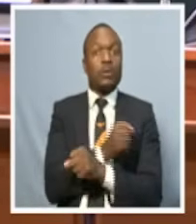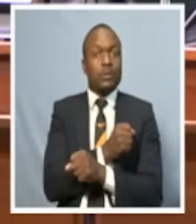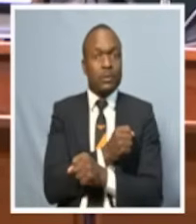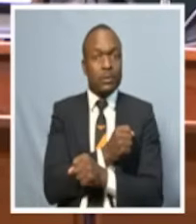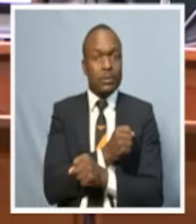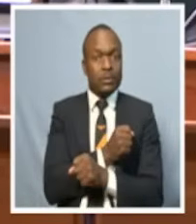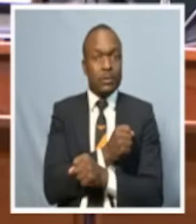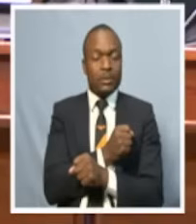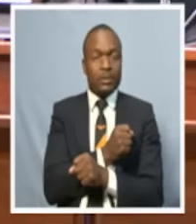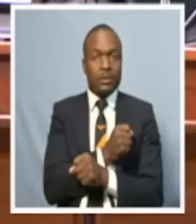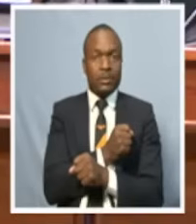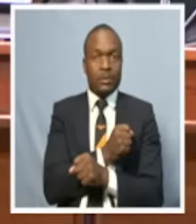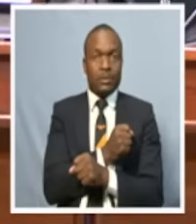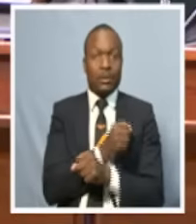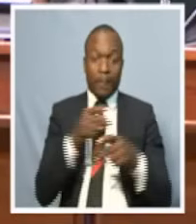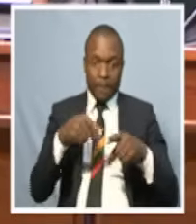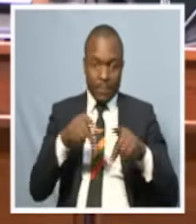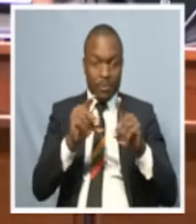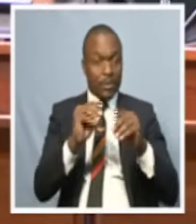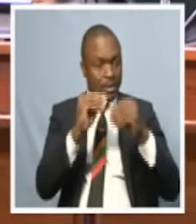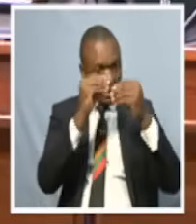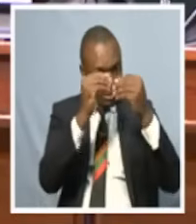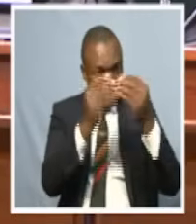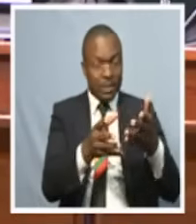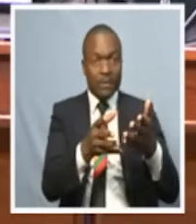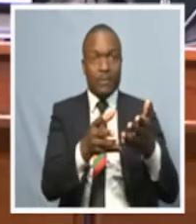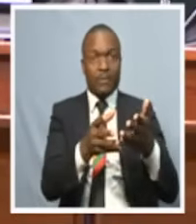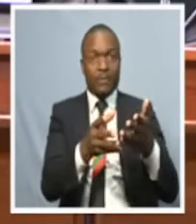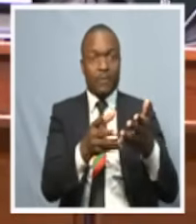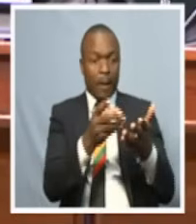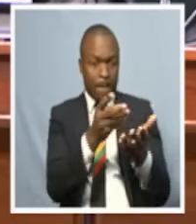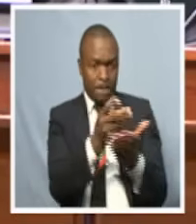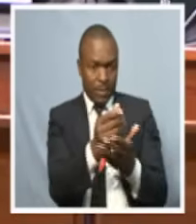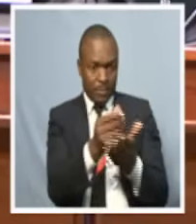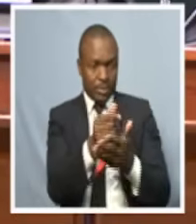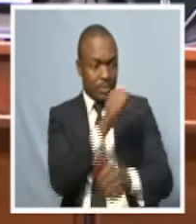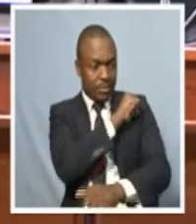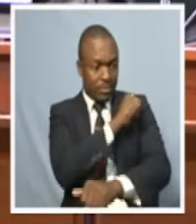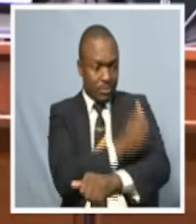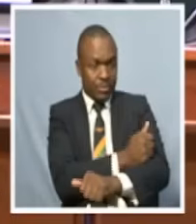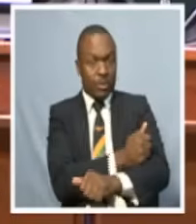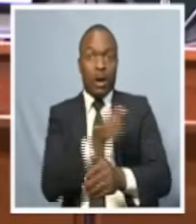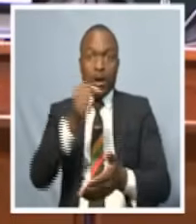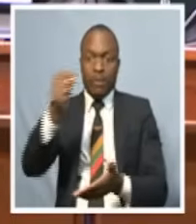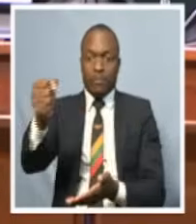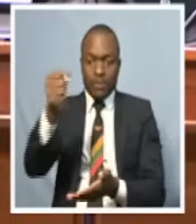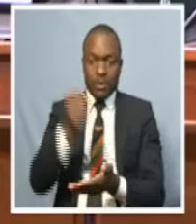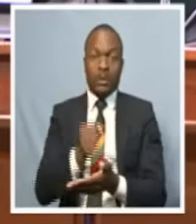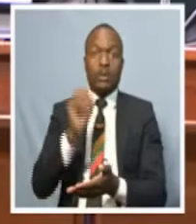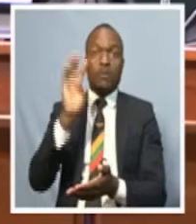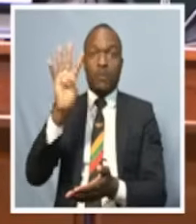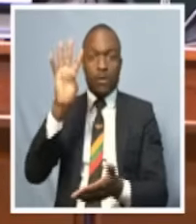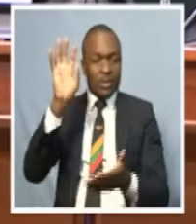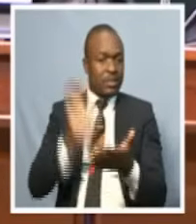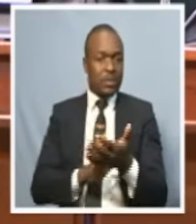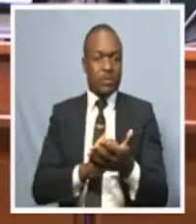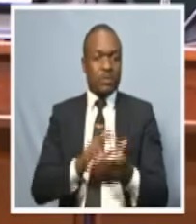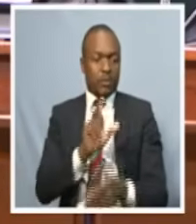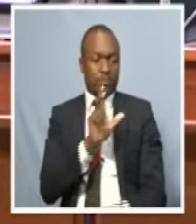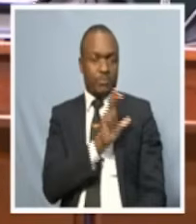was duly granted Treasury authority to recruit 4 Southern